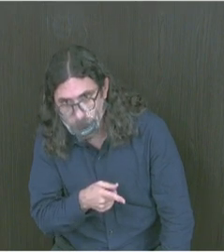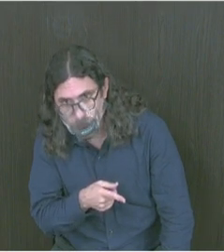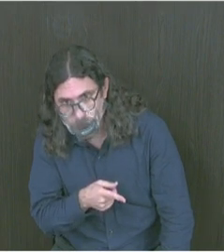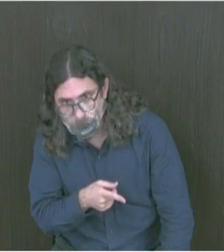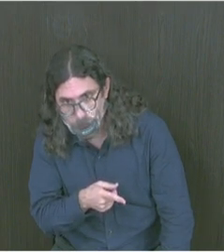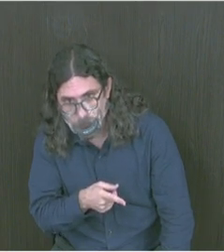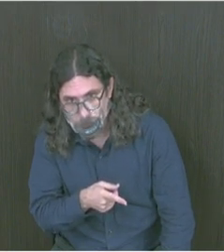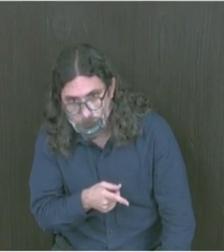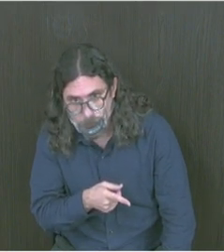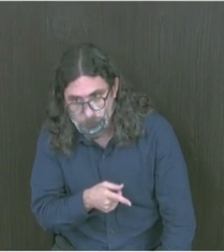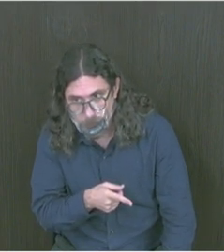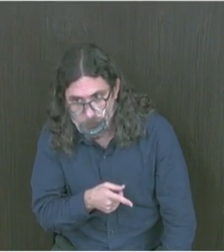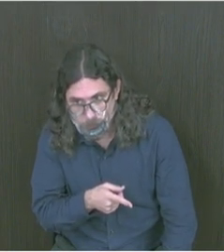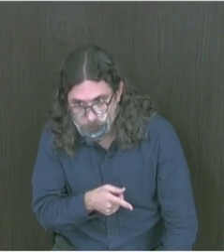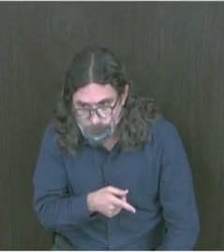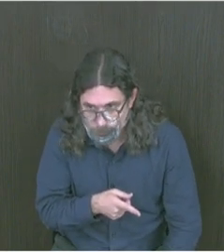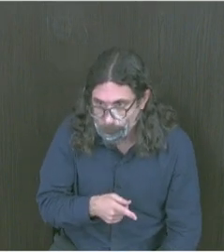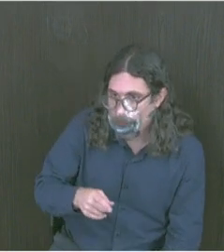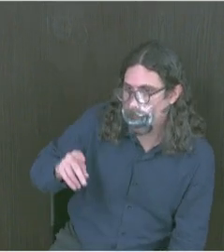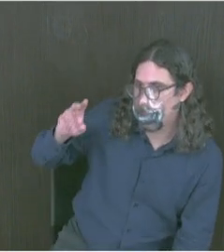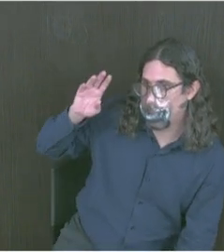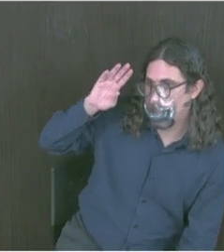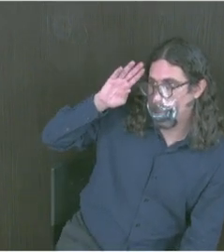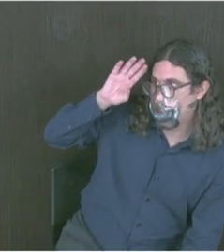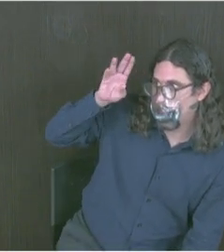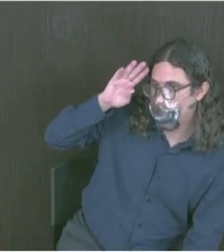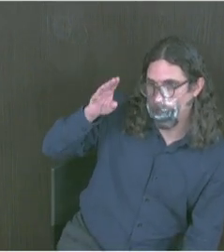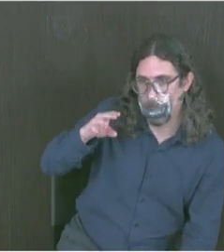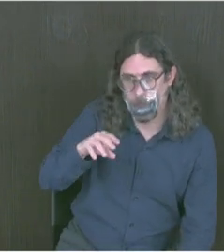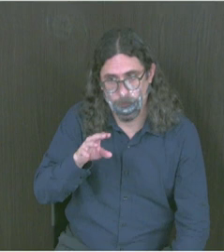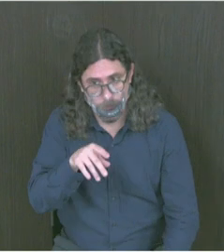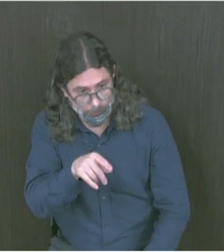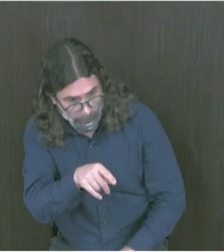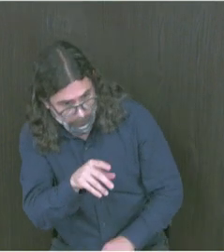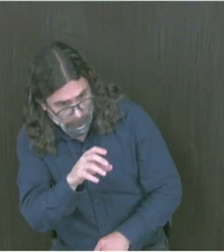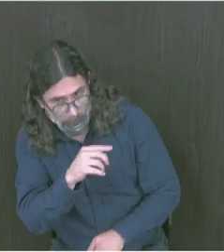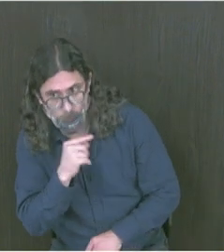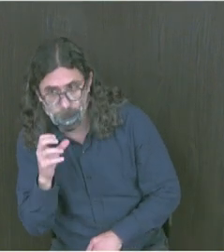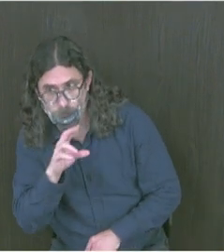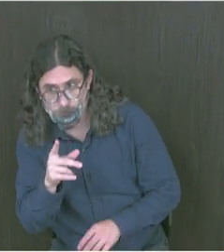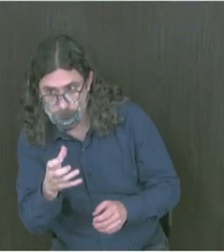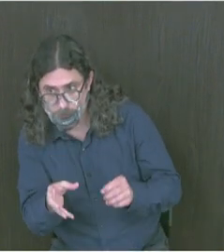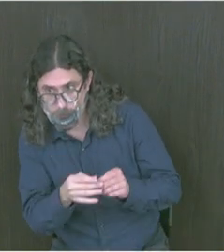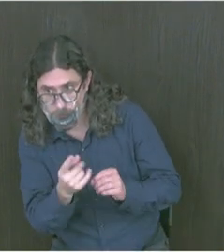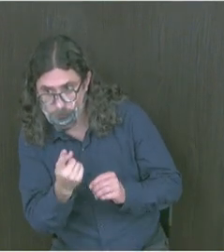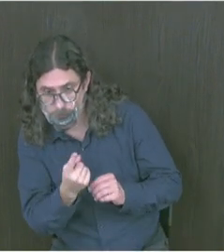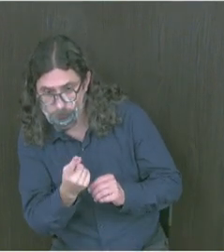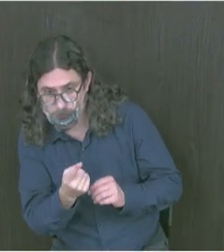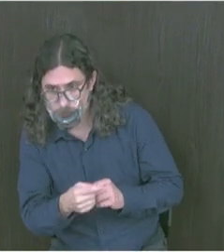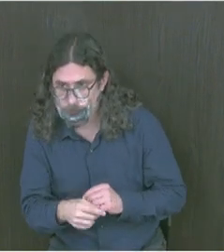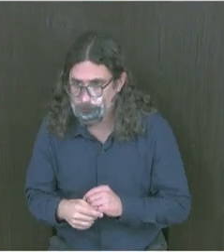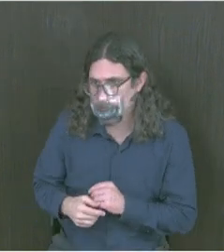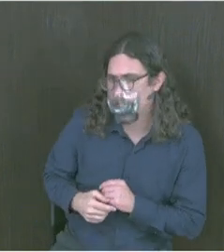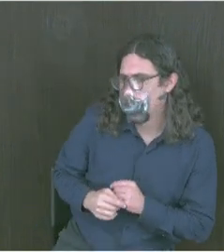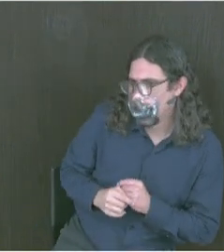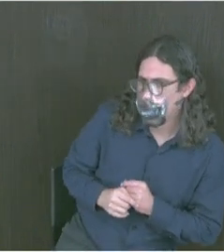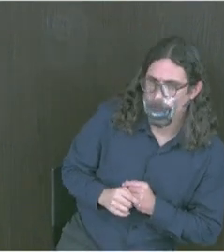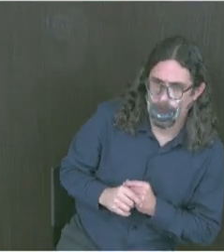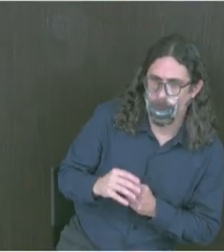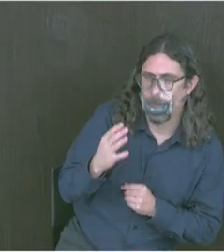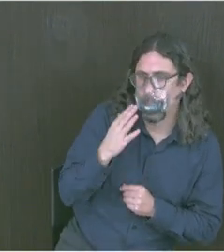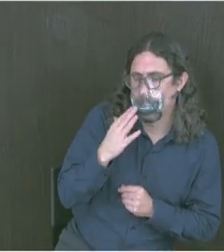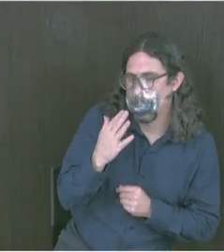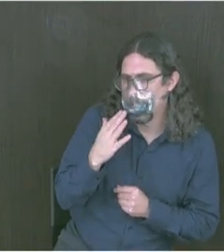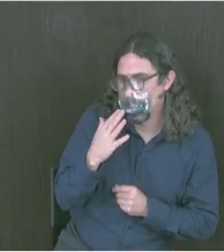Go ahead, Mr. Cruz. You have something to add? Thank you so much. With regard to the specifications of